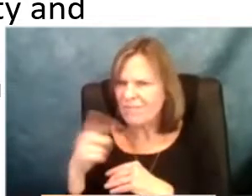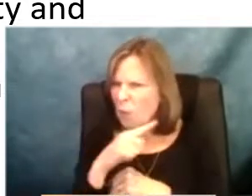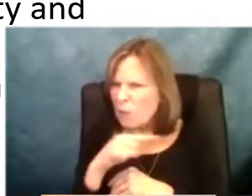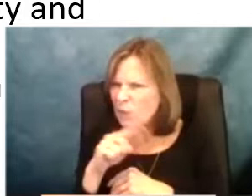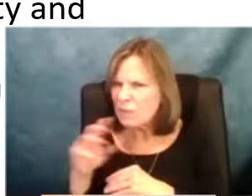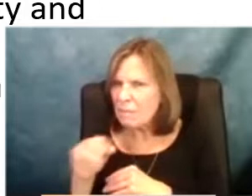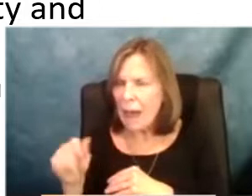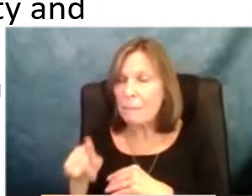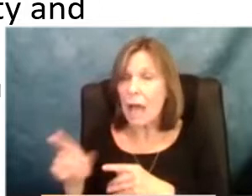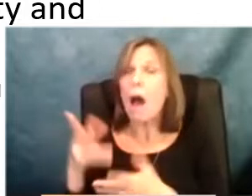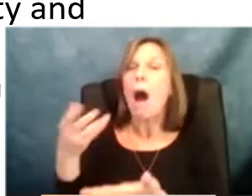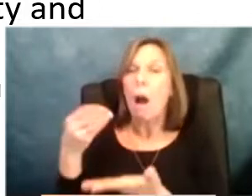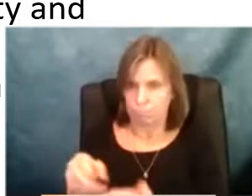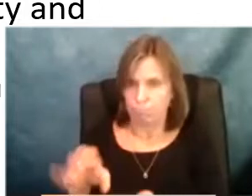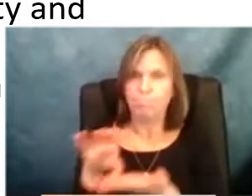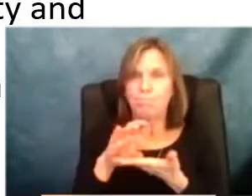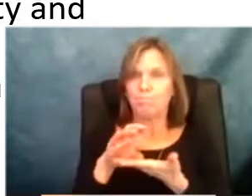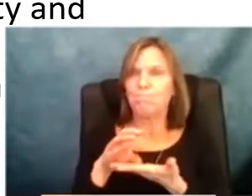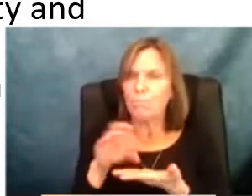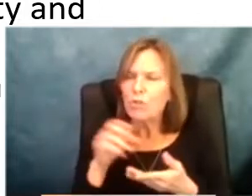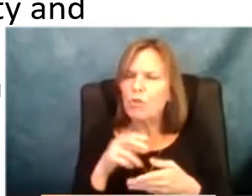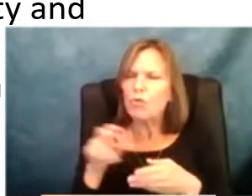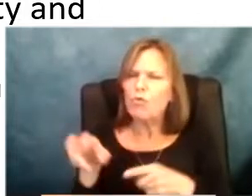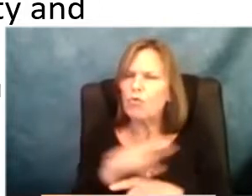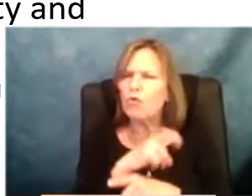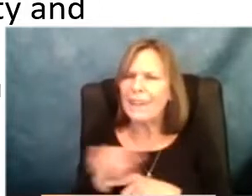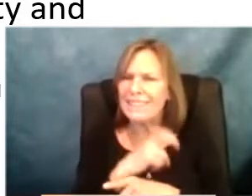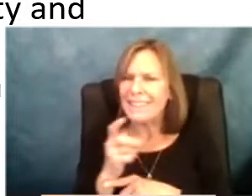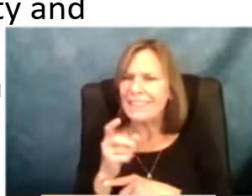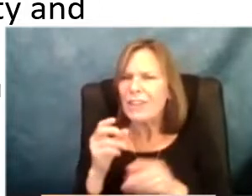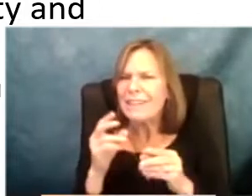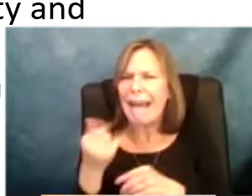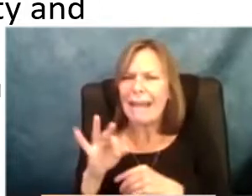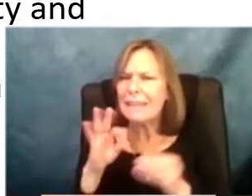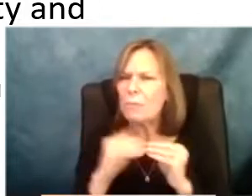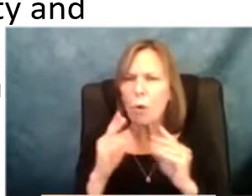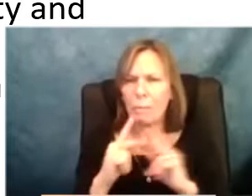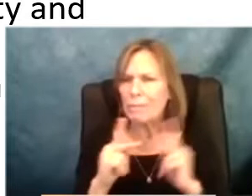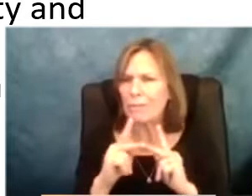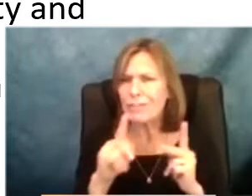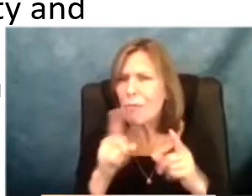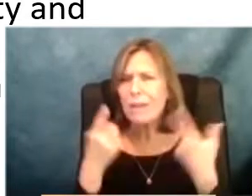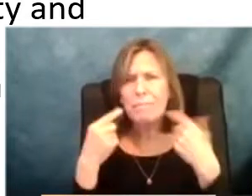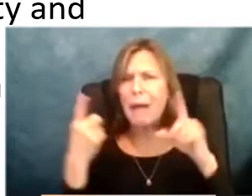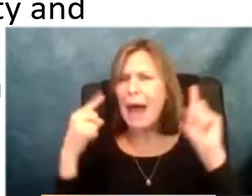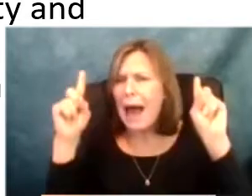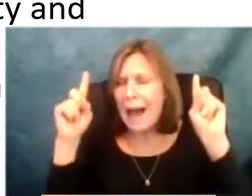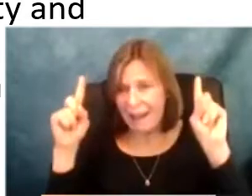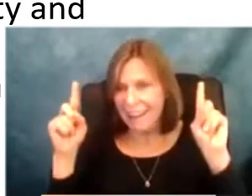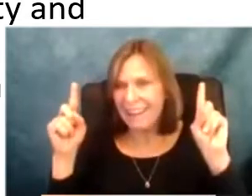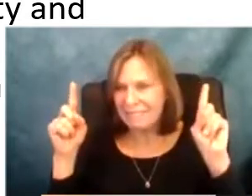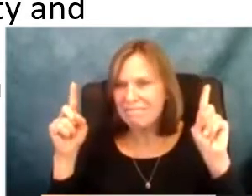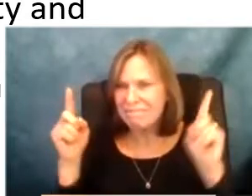were able to secure funding to transition, I think, like 19 more folks. So it resulted in some real tangible change for those